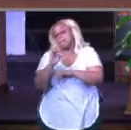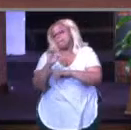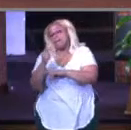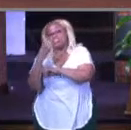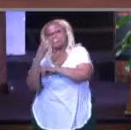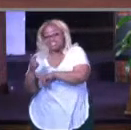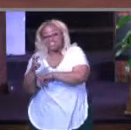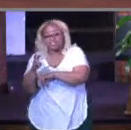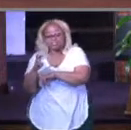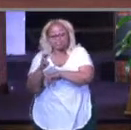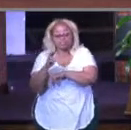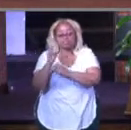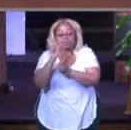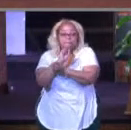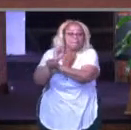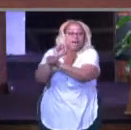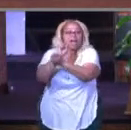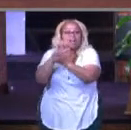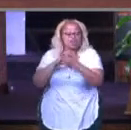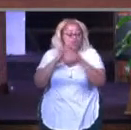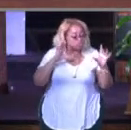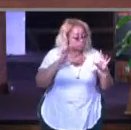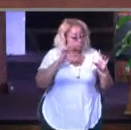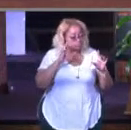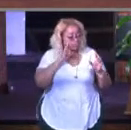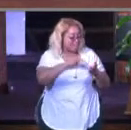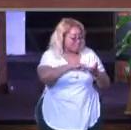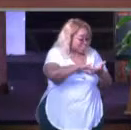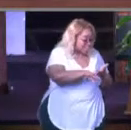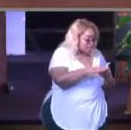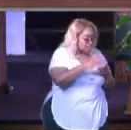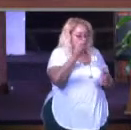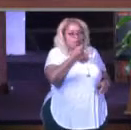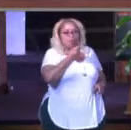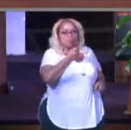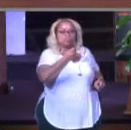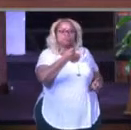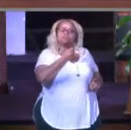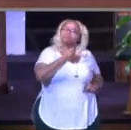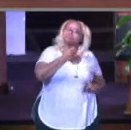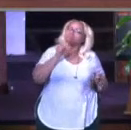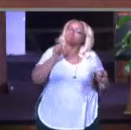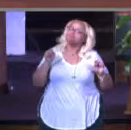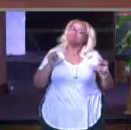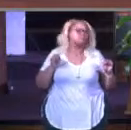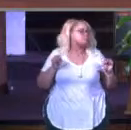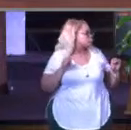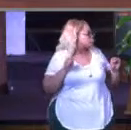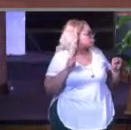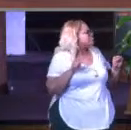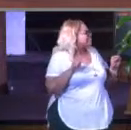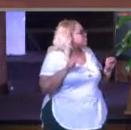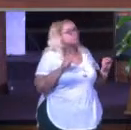16, binding and loosing. John chapter 20, forgiving and retaining.